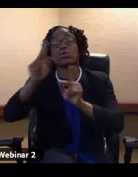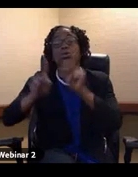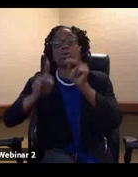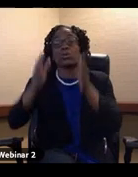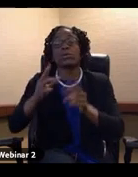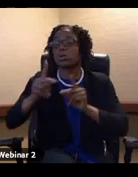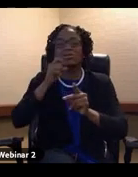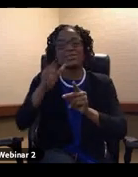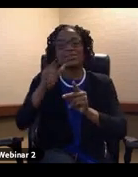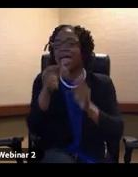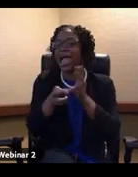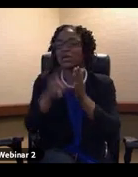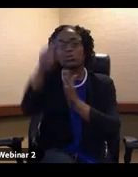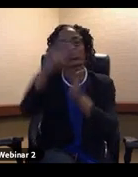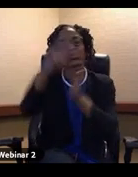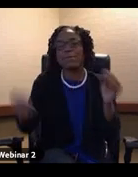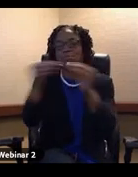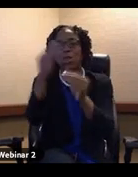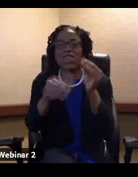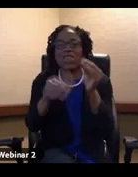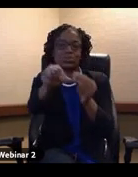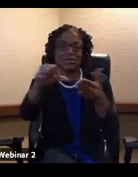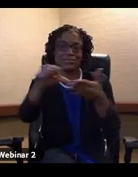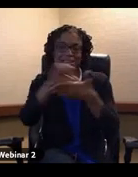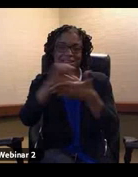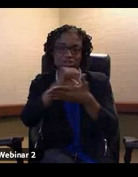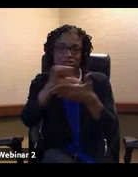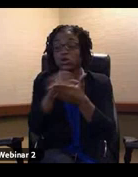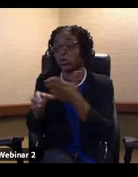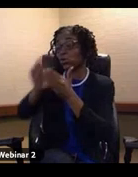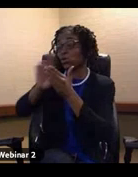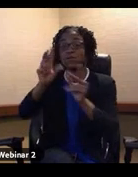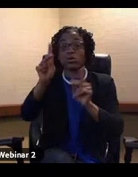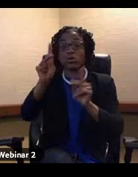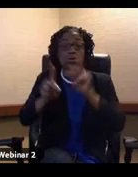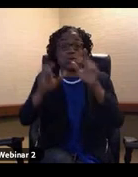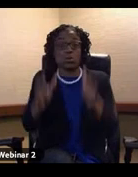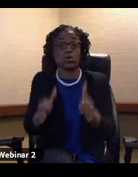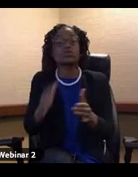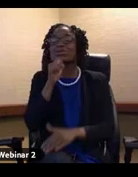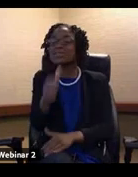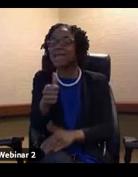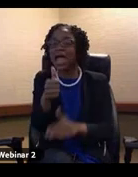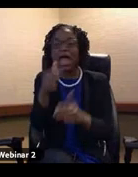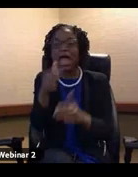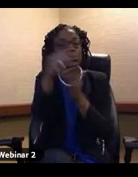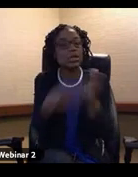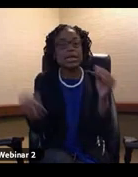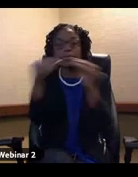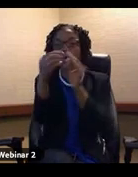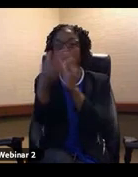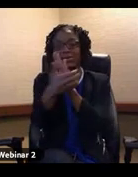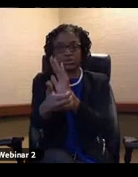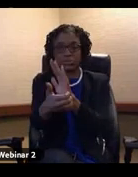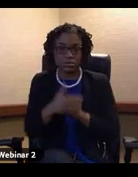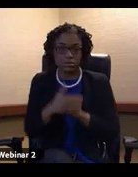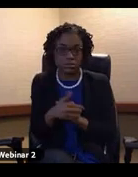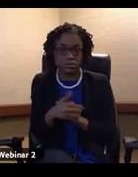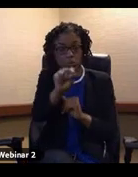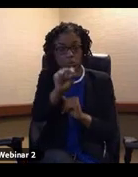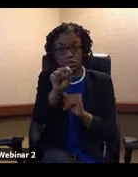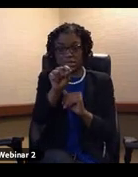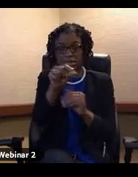after page 20 for the project narrative. The reviewers will also not read any additional attachments beyond the required